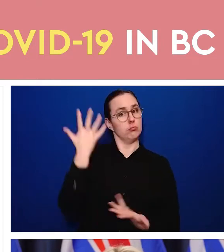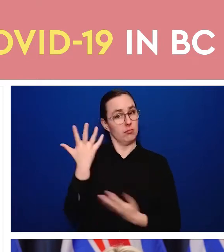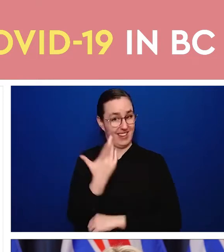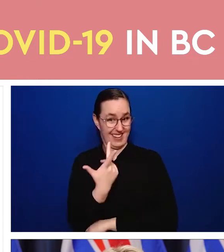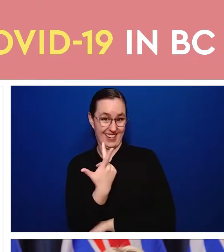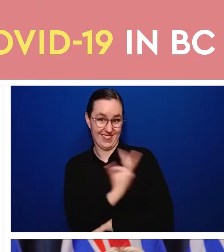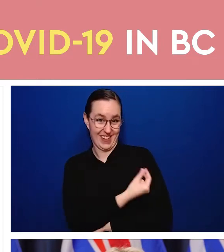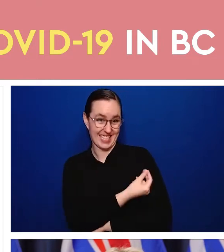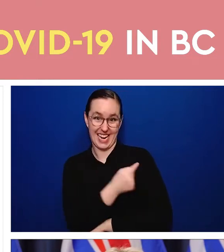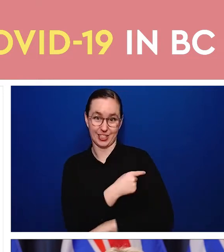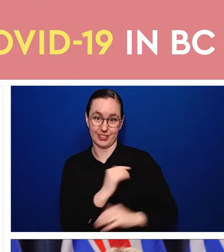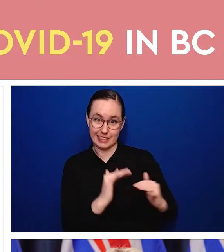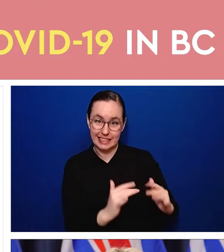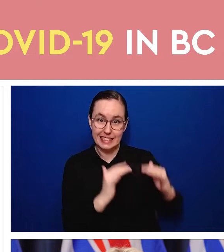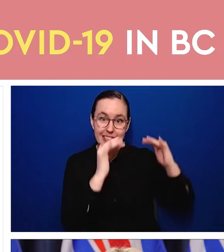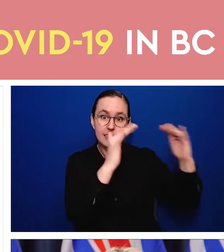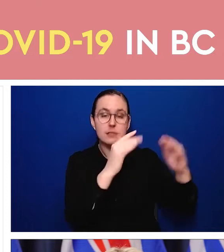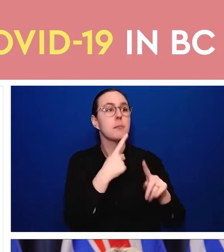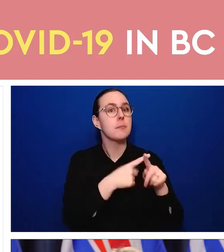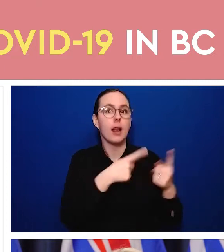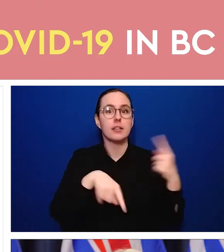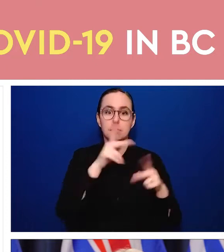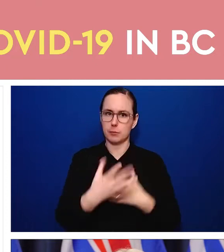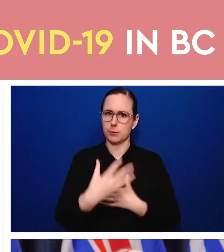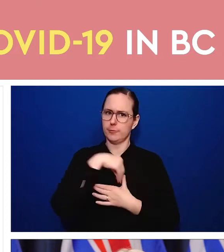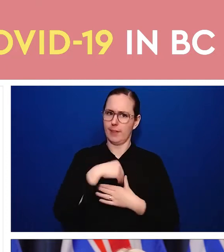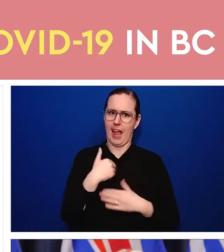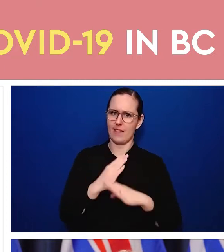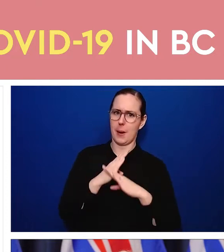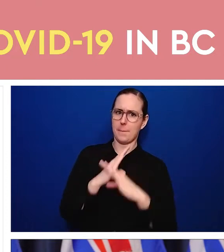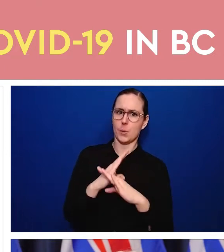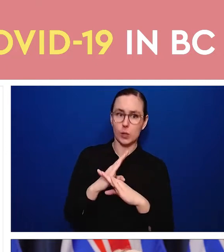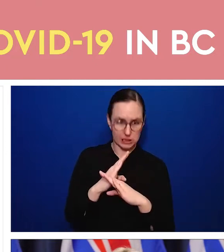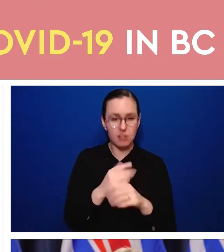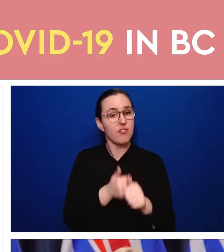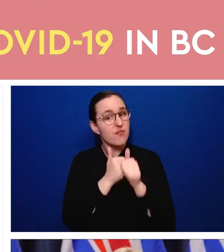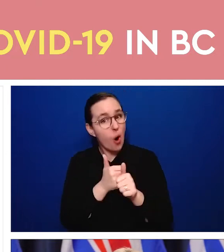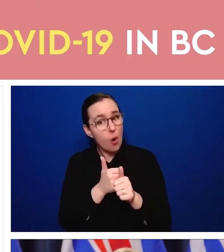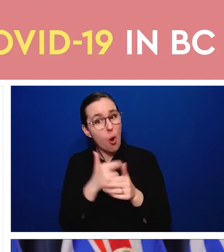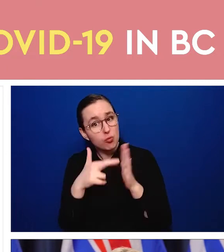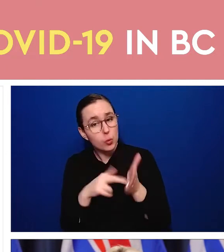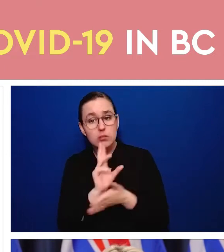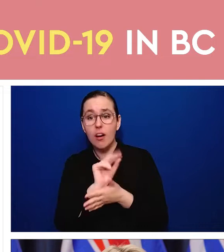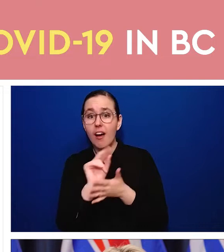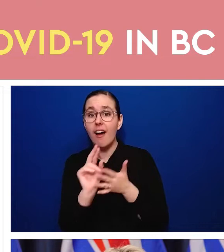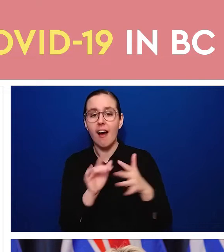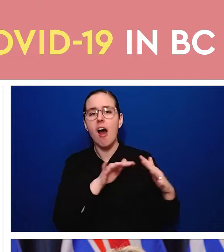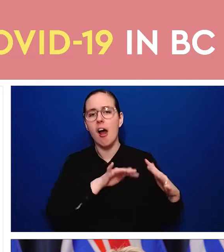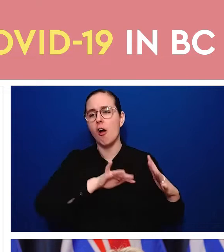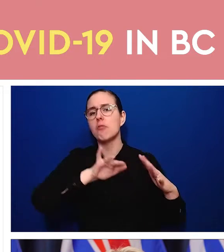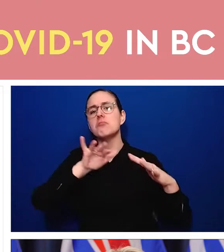those measures that we put in place to prevent transmission. And we expect that to continue as we are in a good place